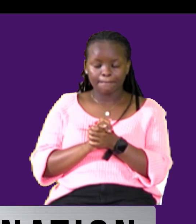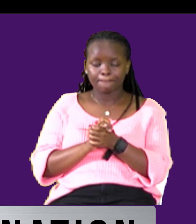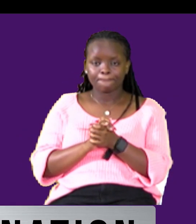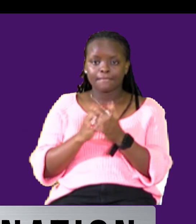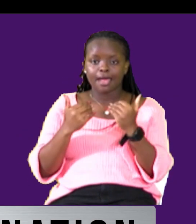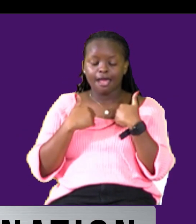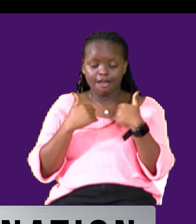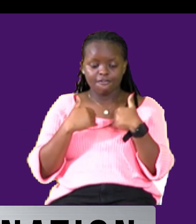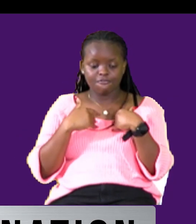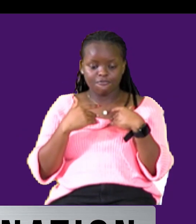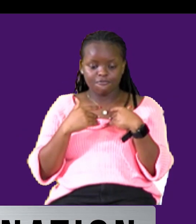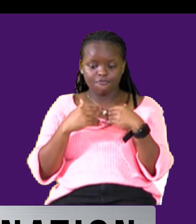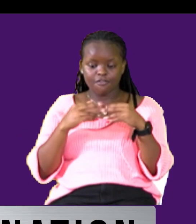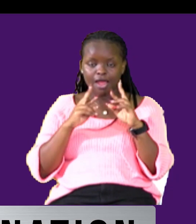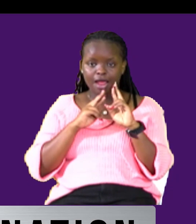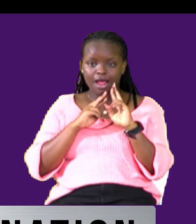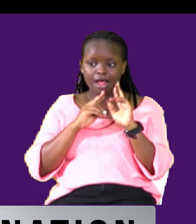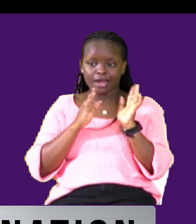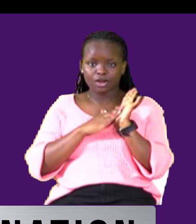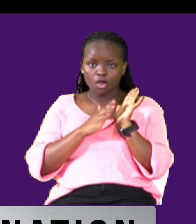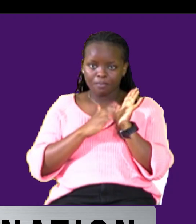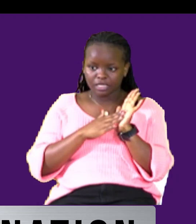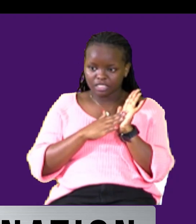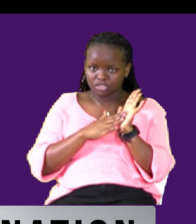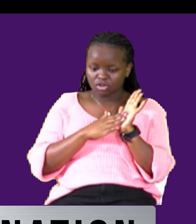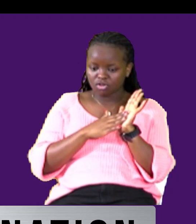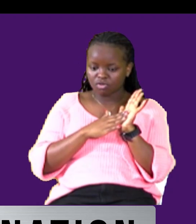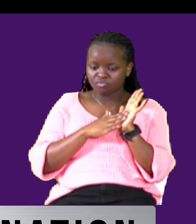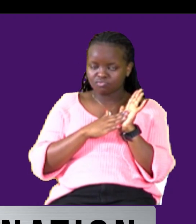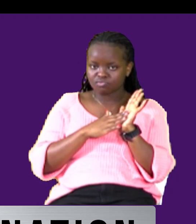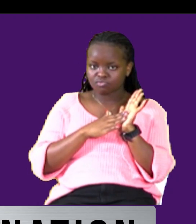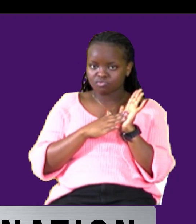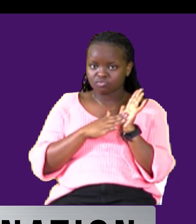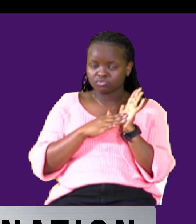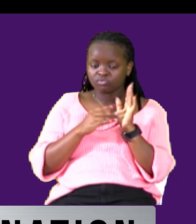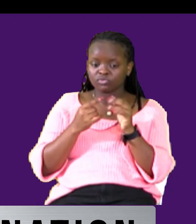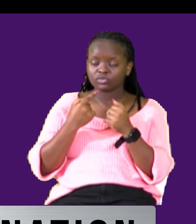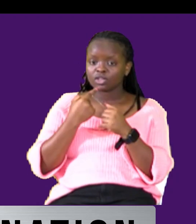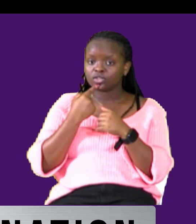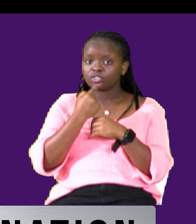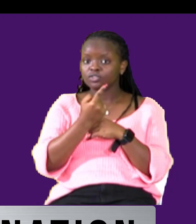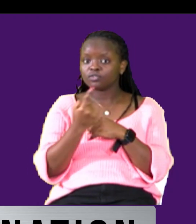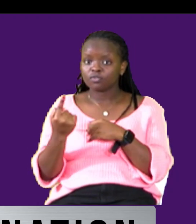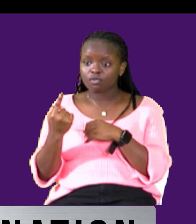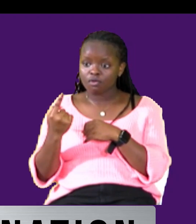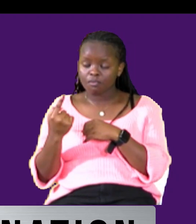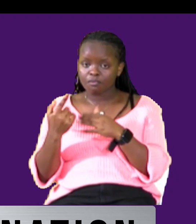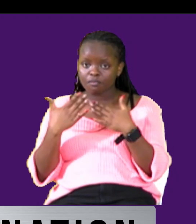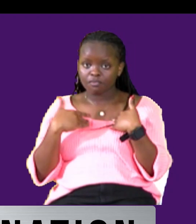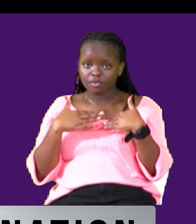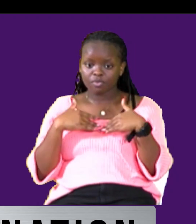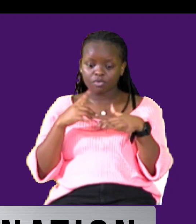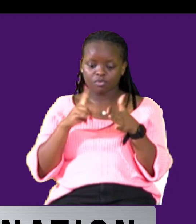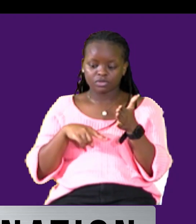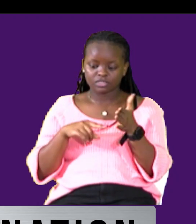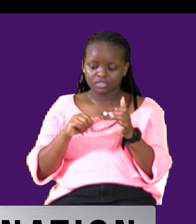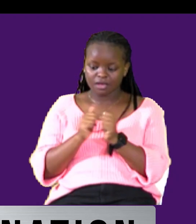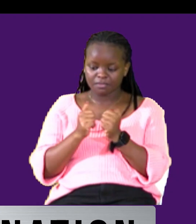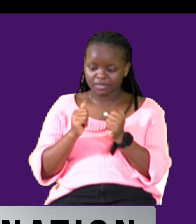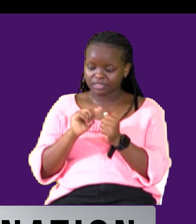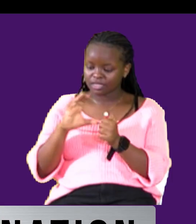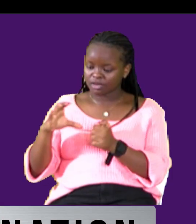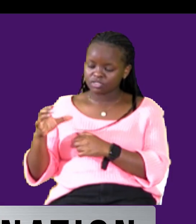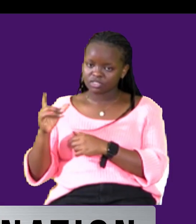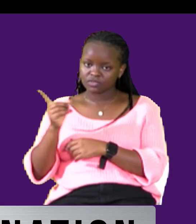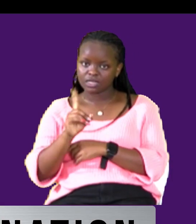to do a recommendation, a sort of a survey, to inform the status of public participation in the county of Nairobi. So this